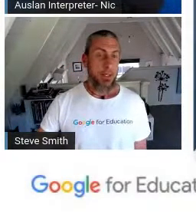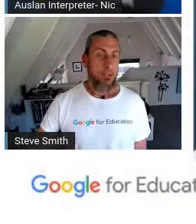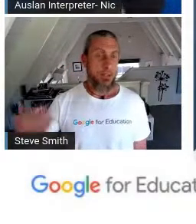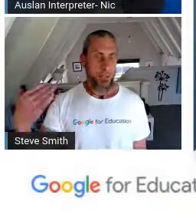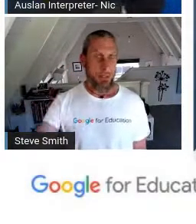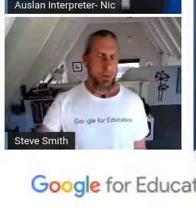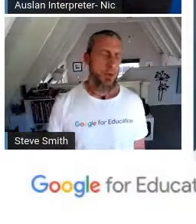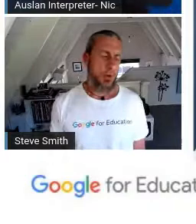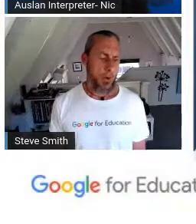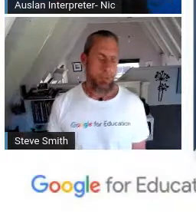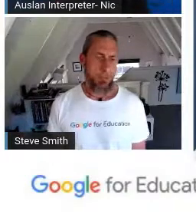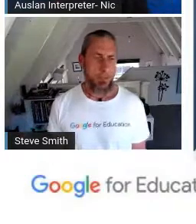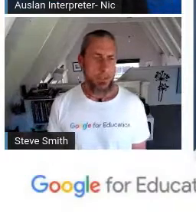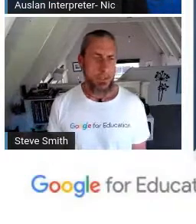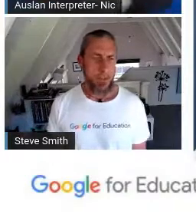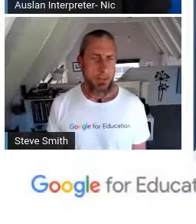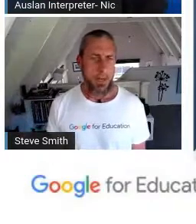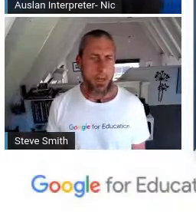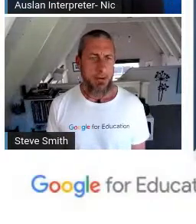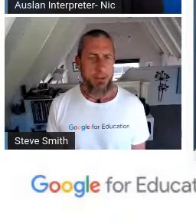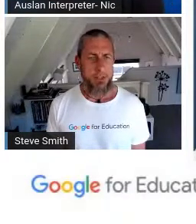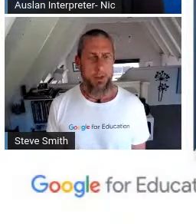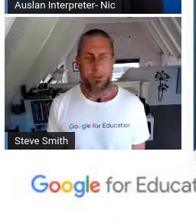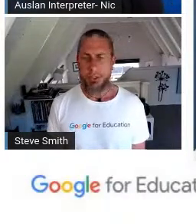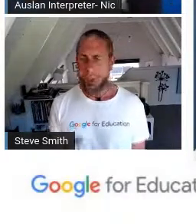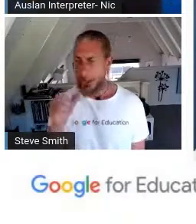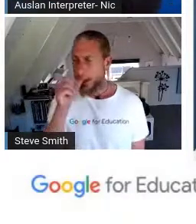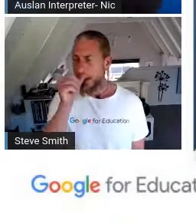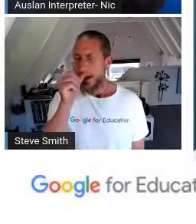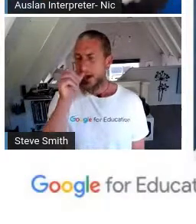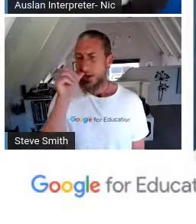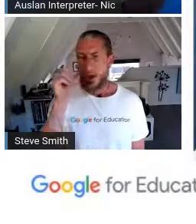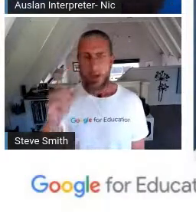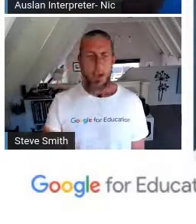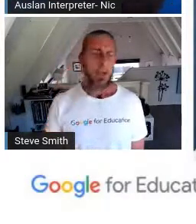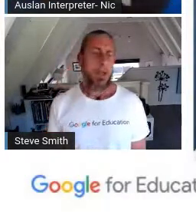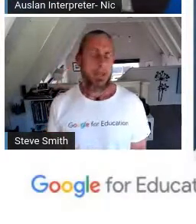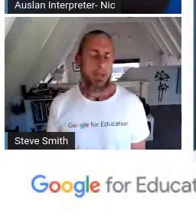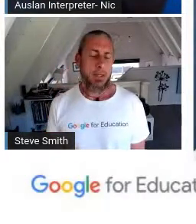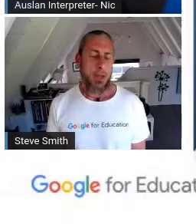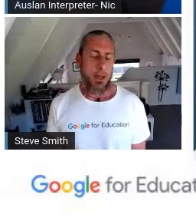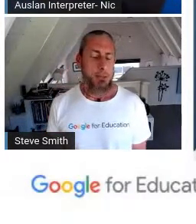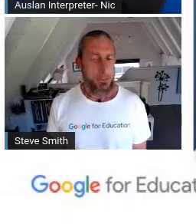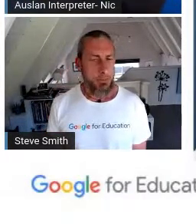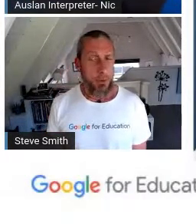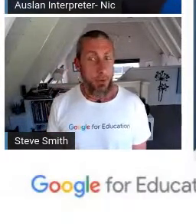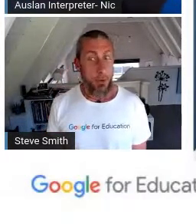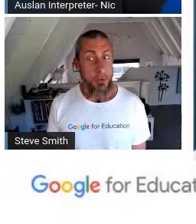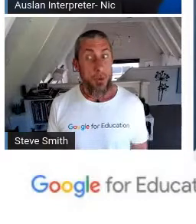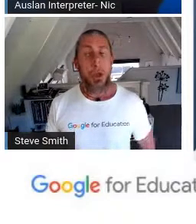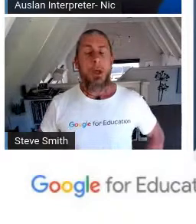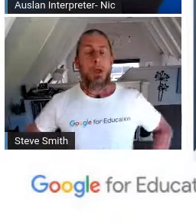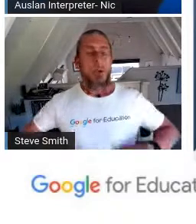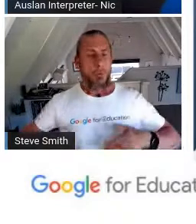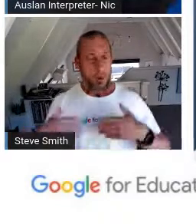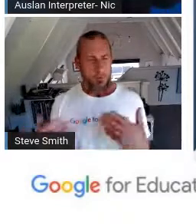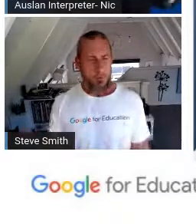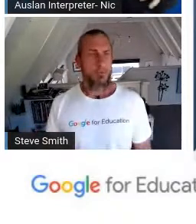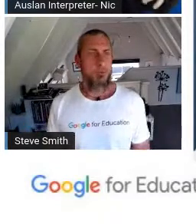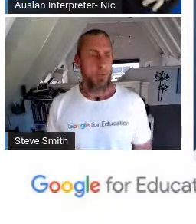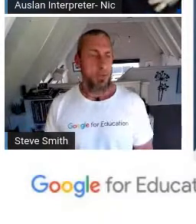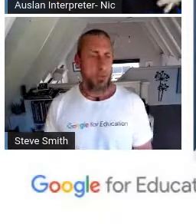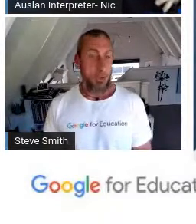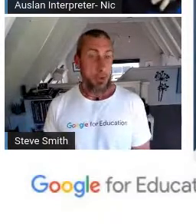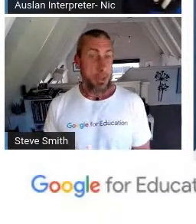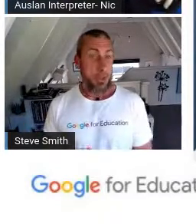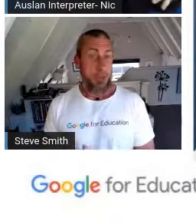and just talk or support what he says about our Indigenous cultures being, you know, a bunch of people who were our very